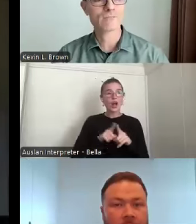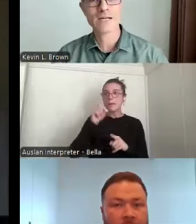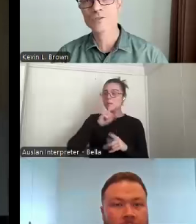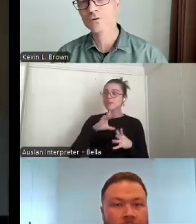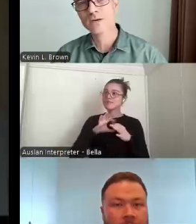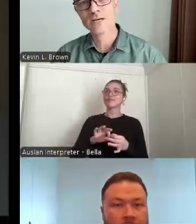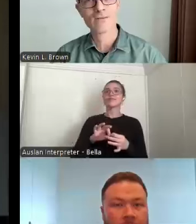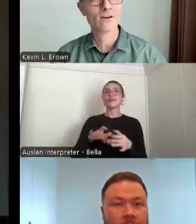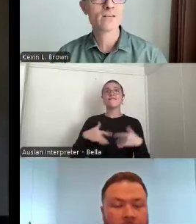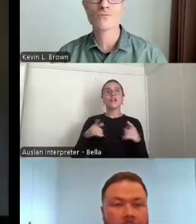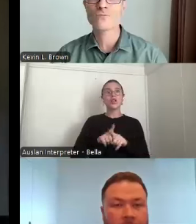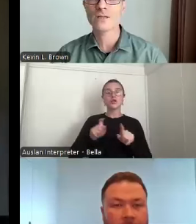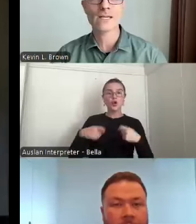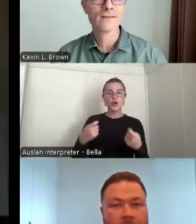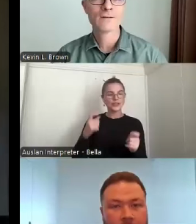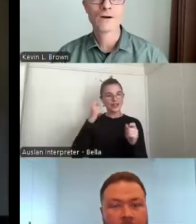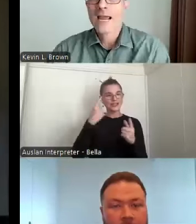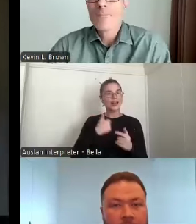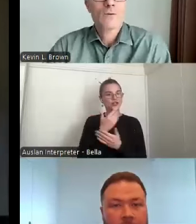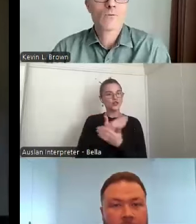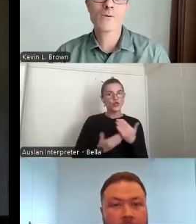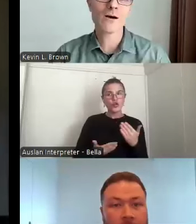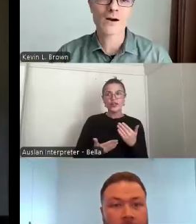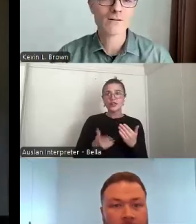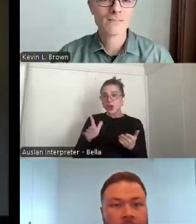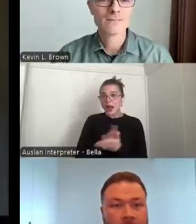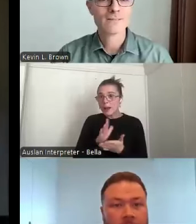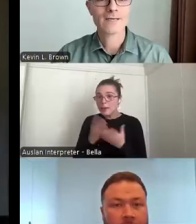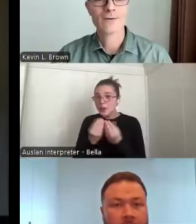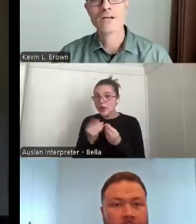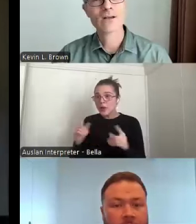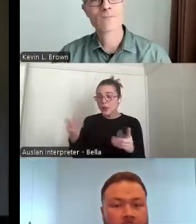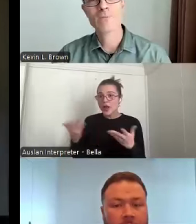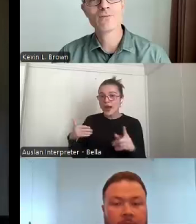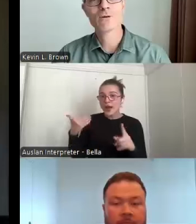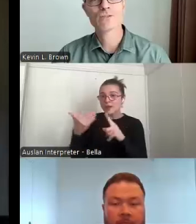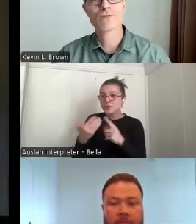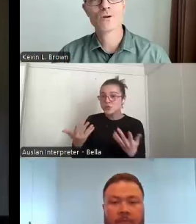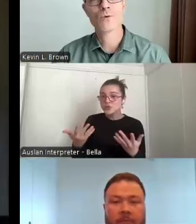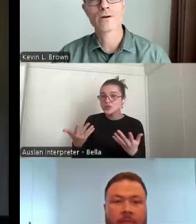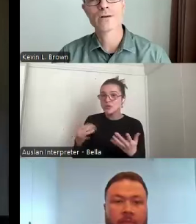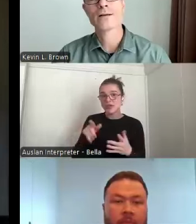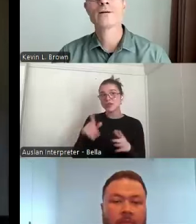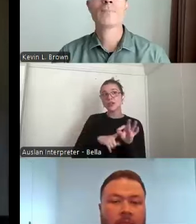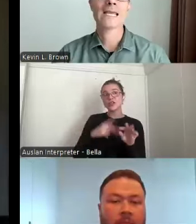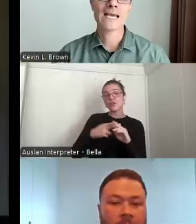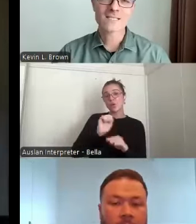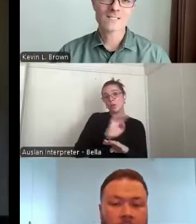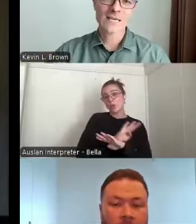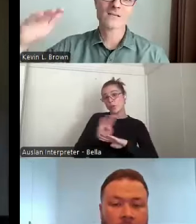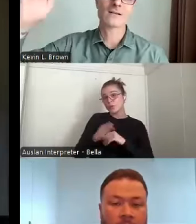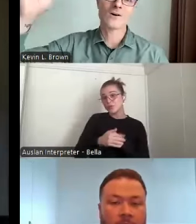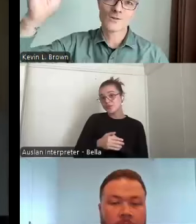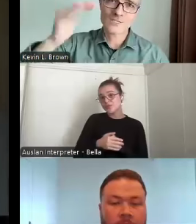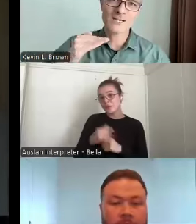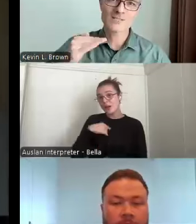donors get our story and fund us fully? Are we happy with where we are? That's maybe even a question for your board. My guess is